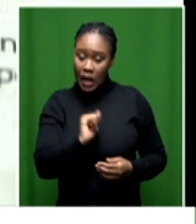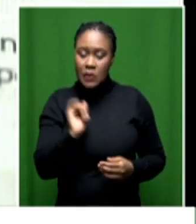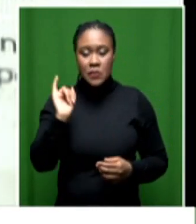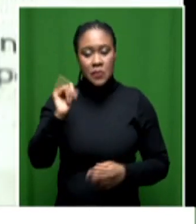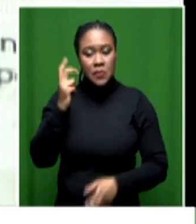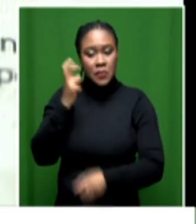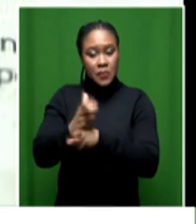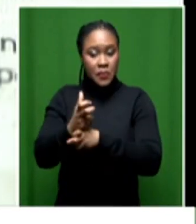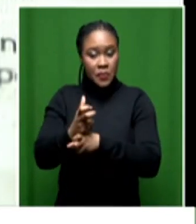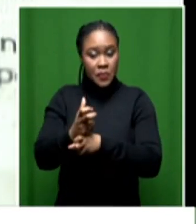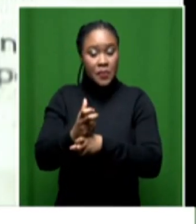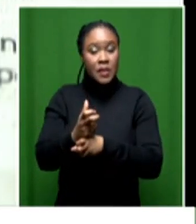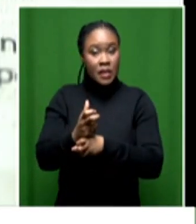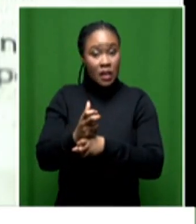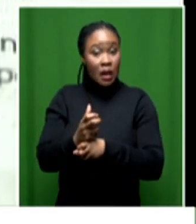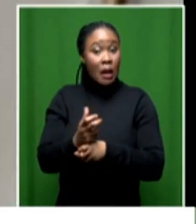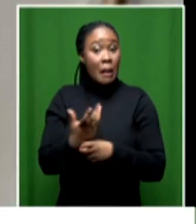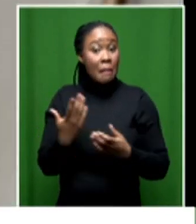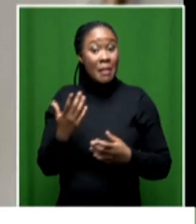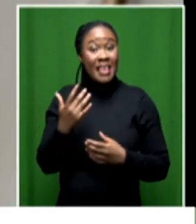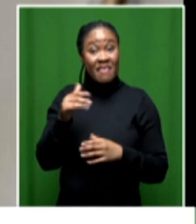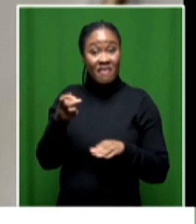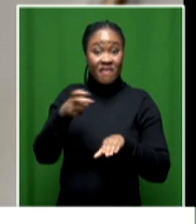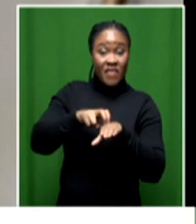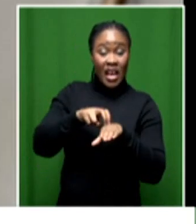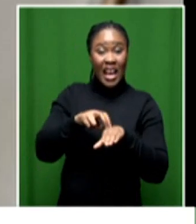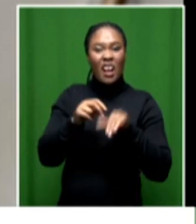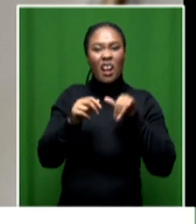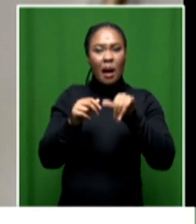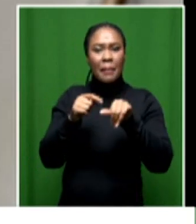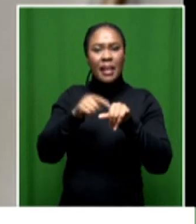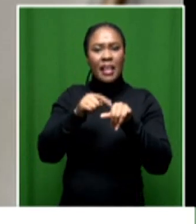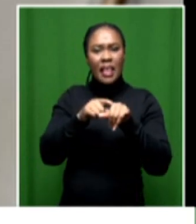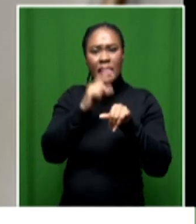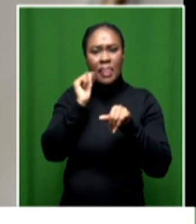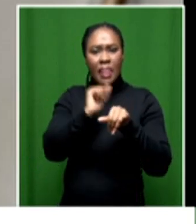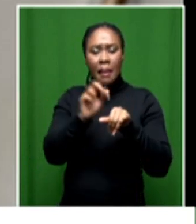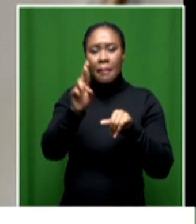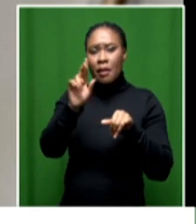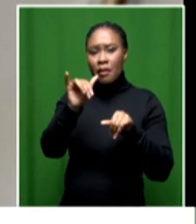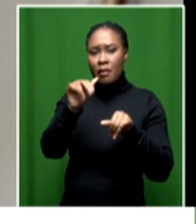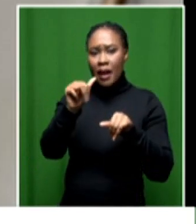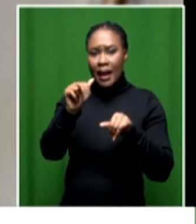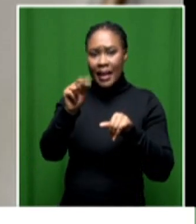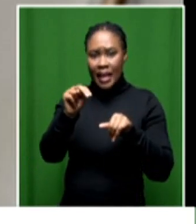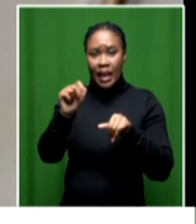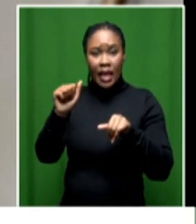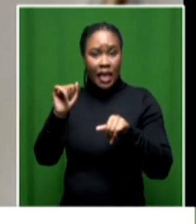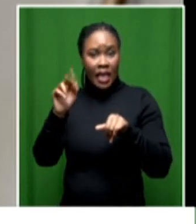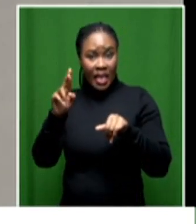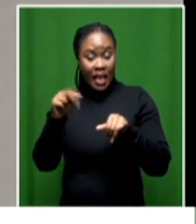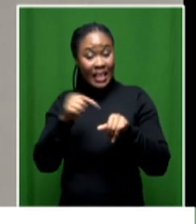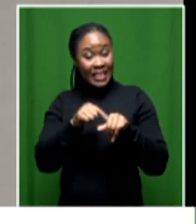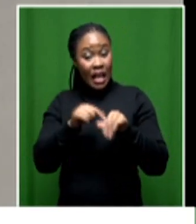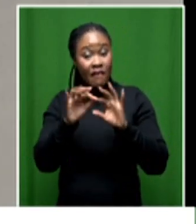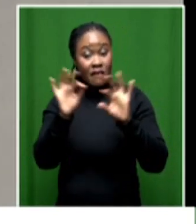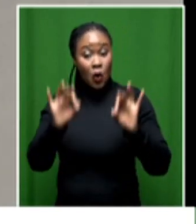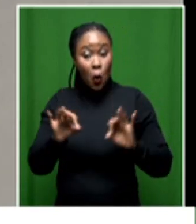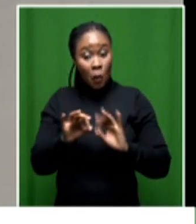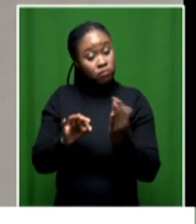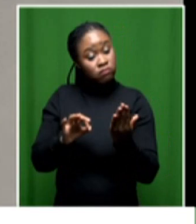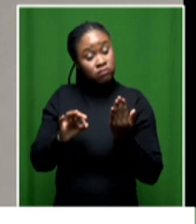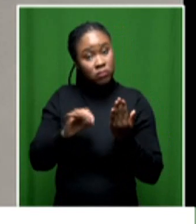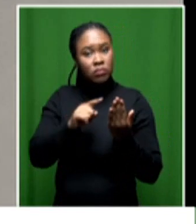time. For some flying with Ryanair, they're presented with this form, asking general knowledge questions about